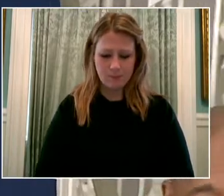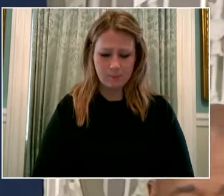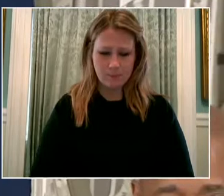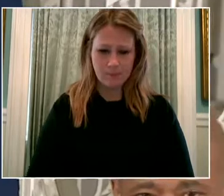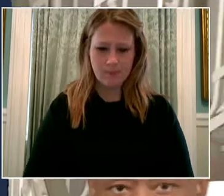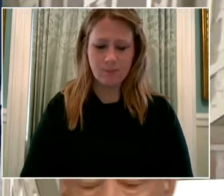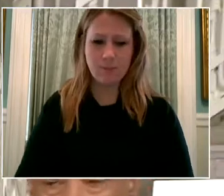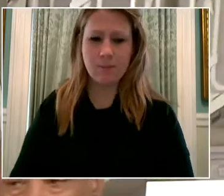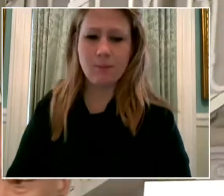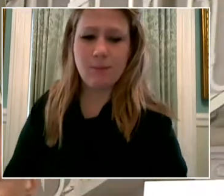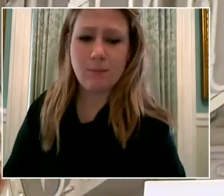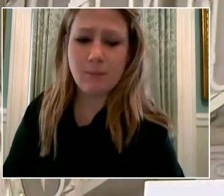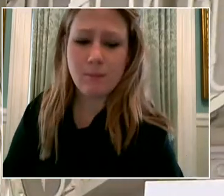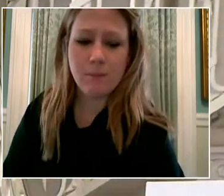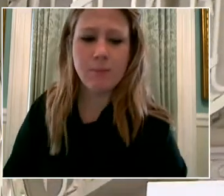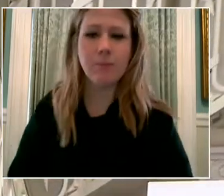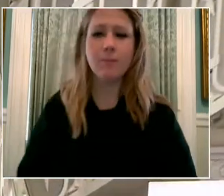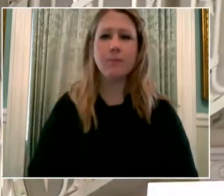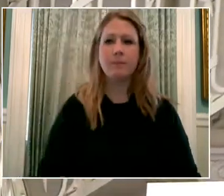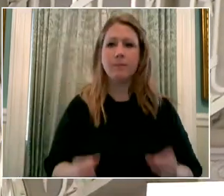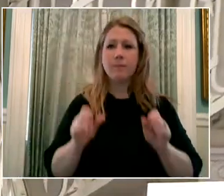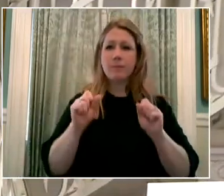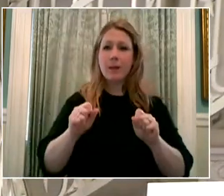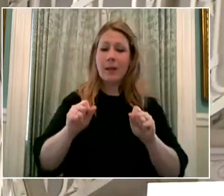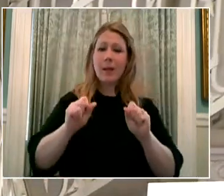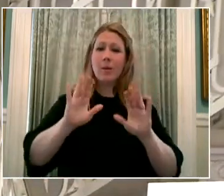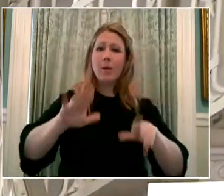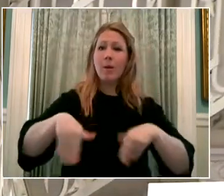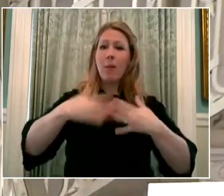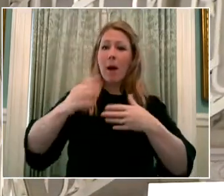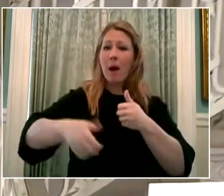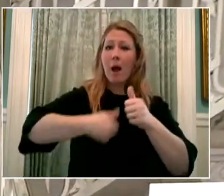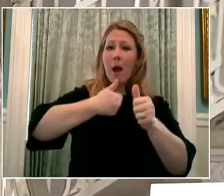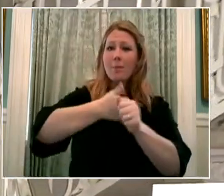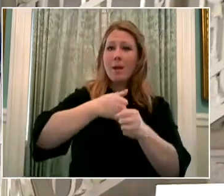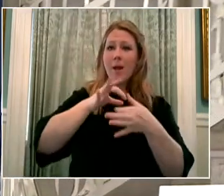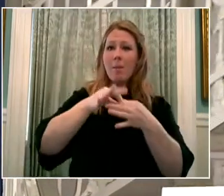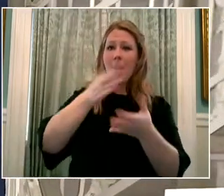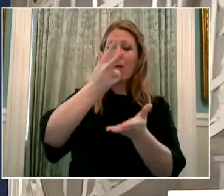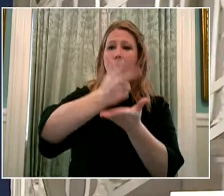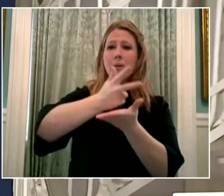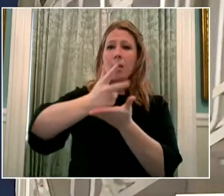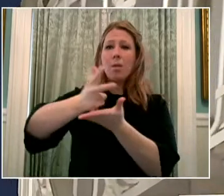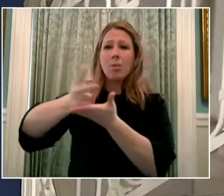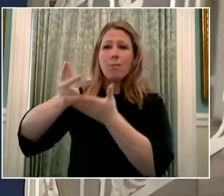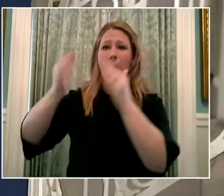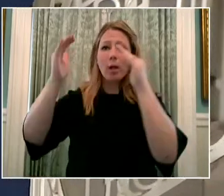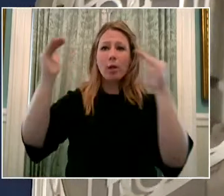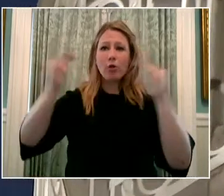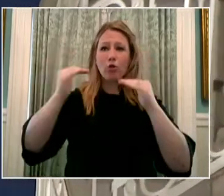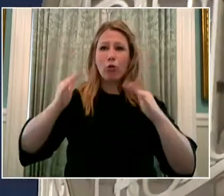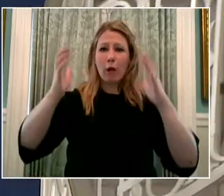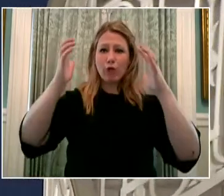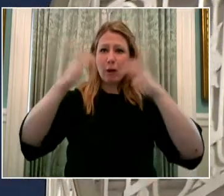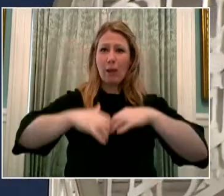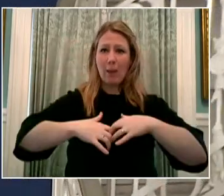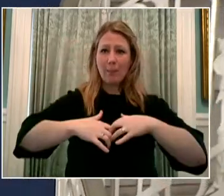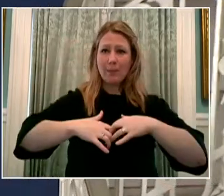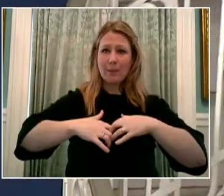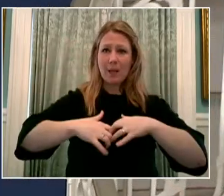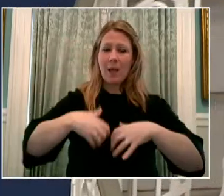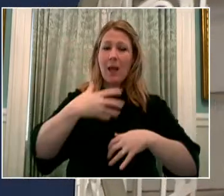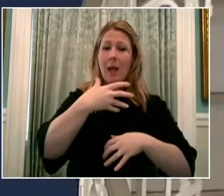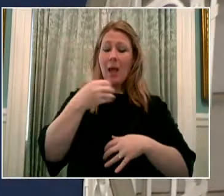similar aged buildings, similar aged parking garages? Well, okay, first, the